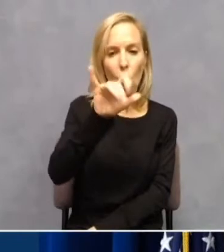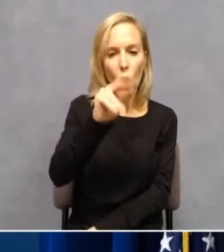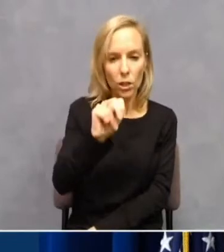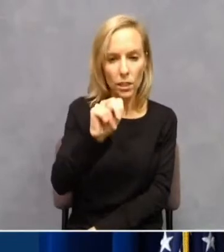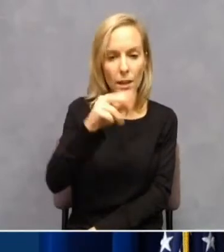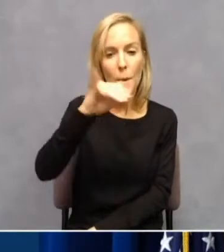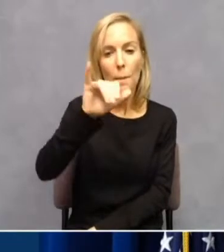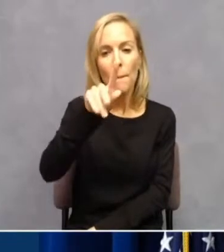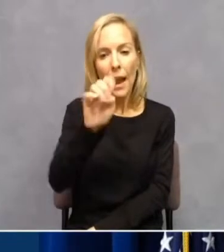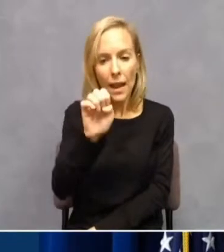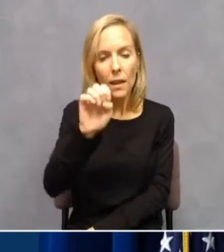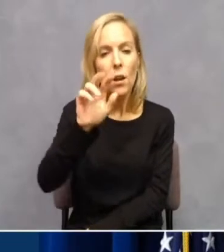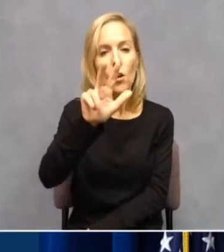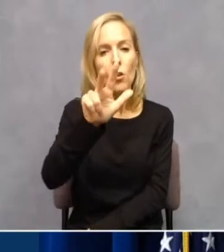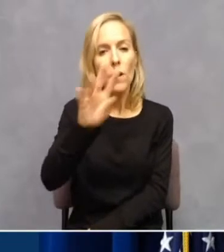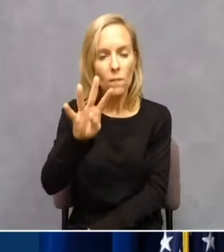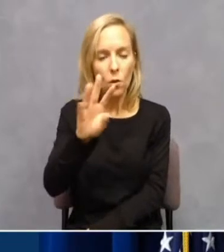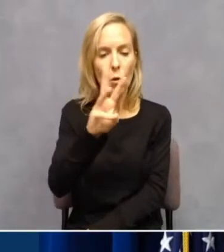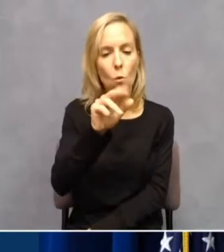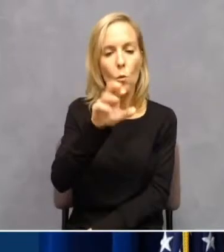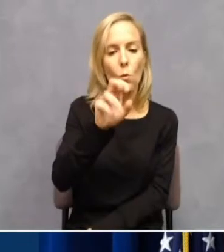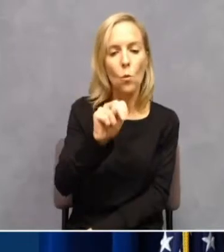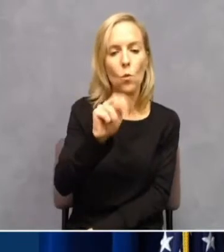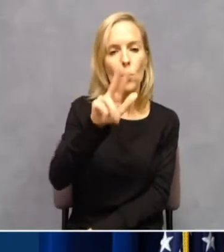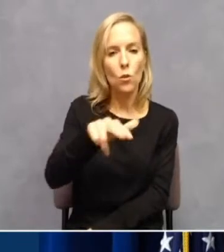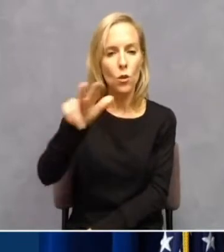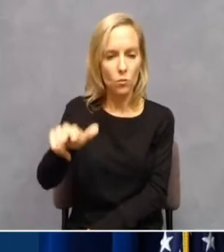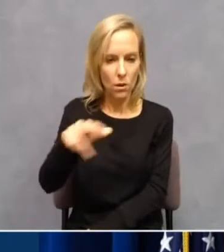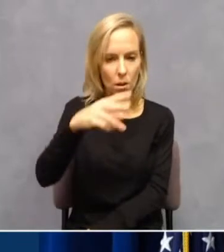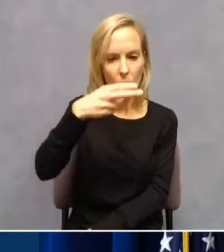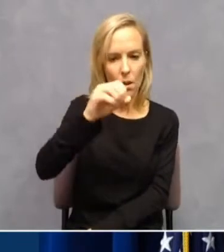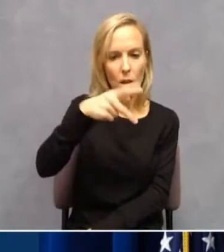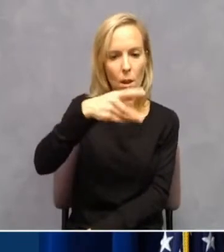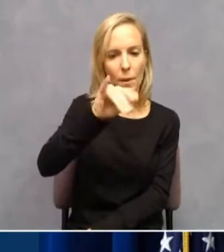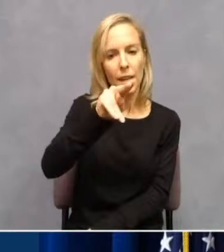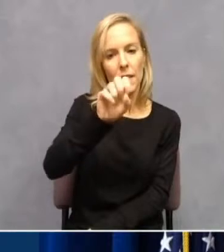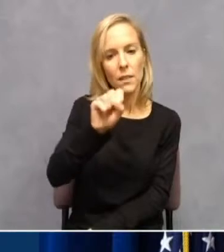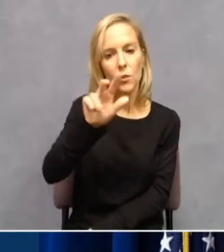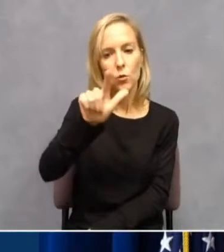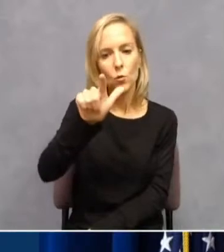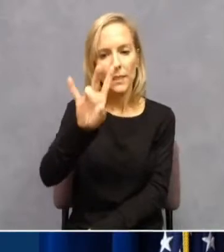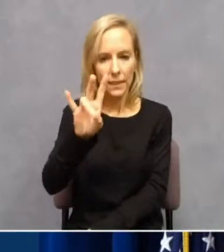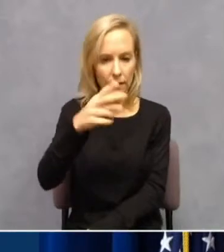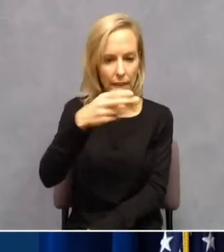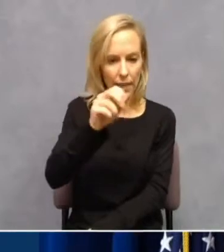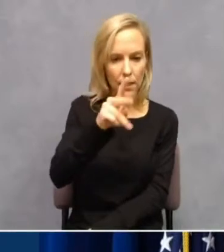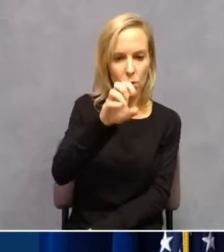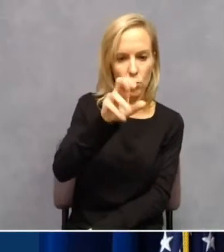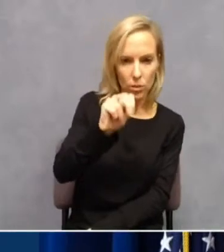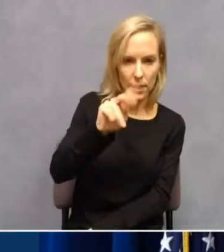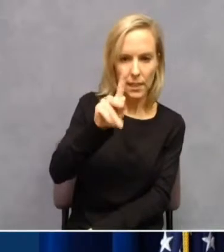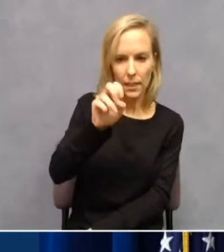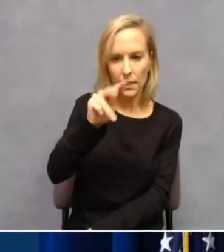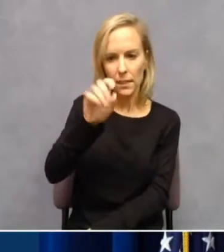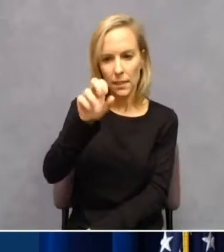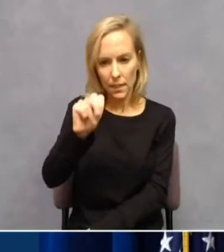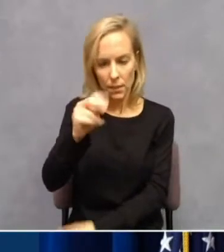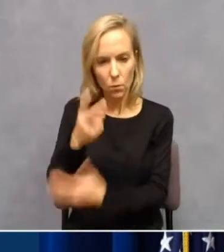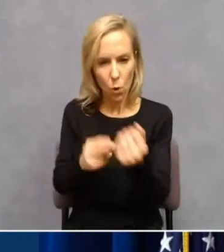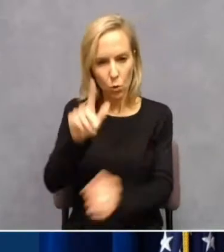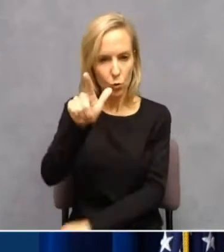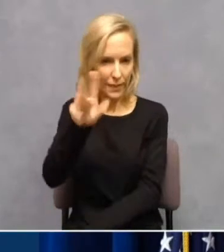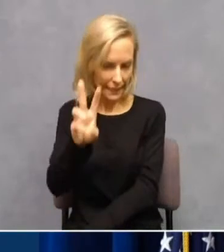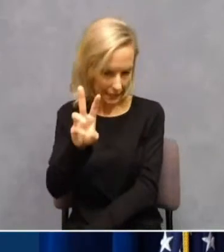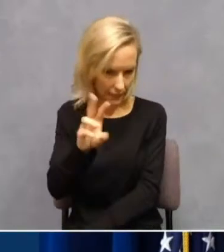34, Warren 33, Hopkins 27, Henderson and Kenton both at 26,